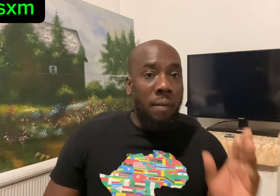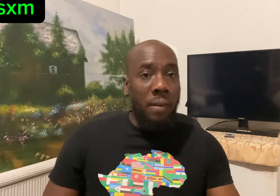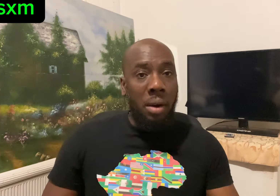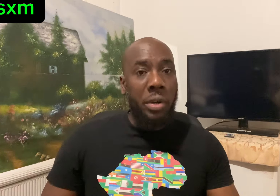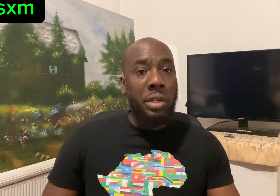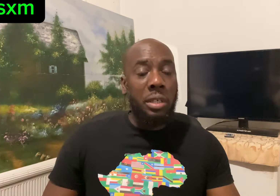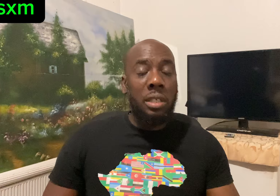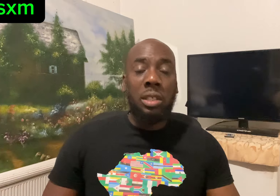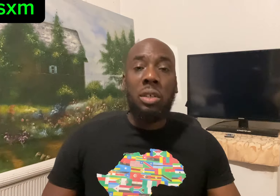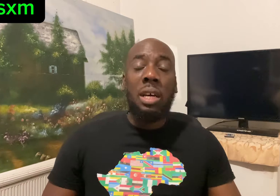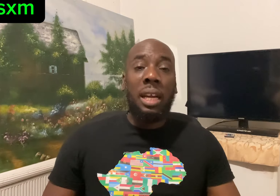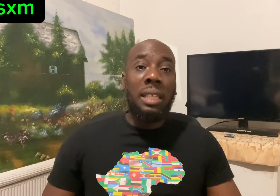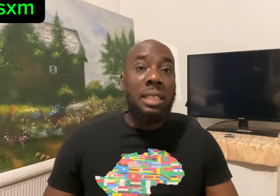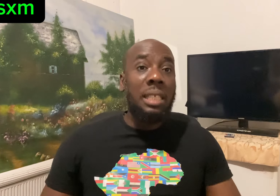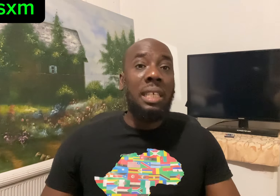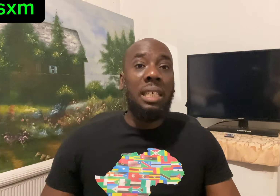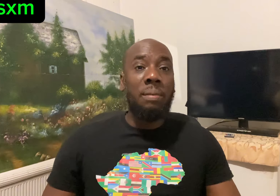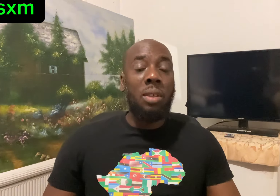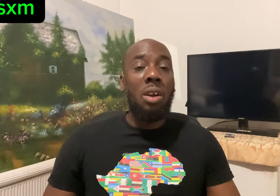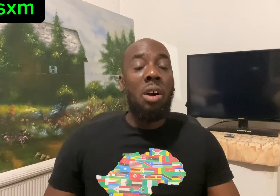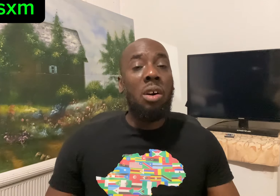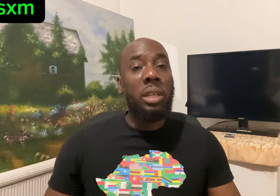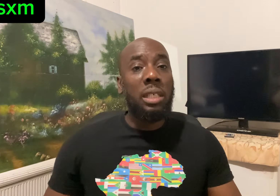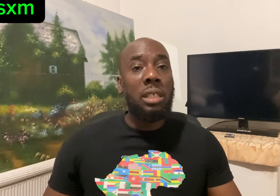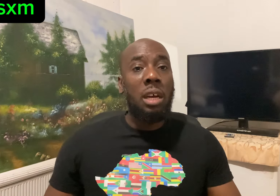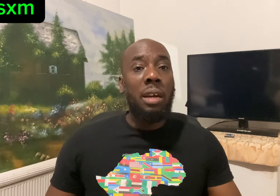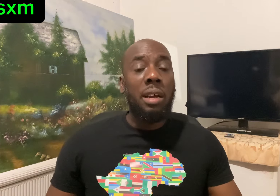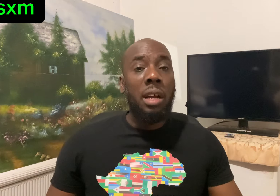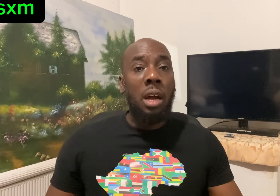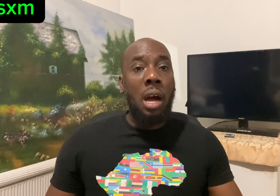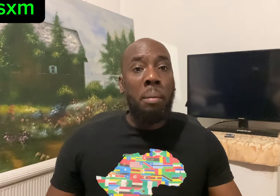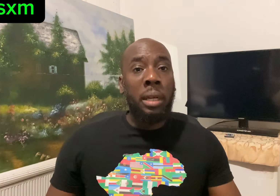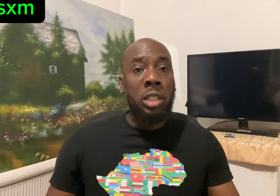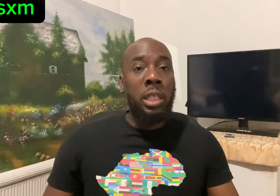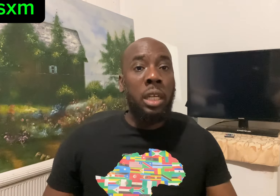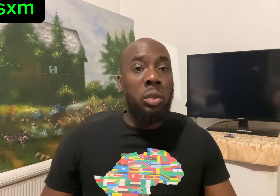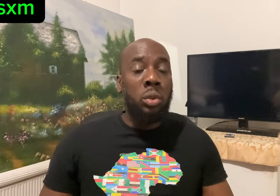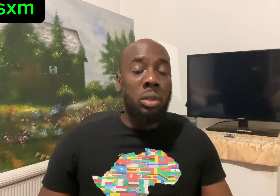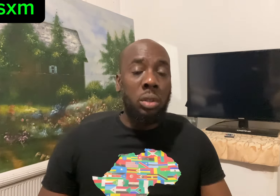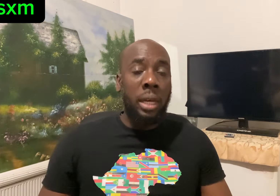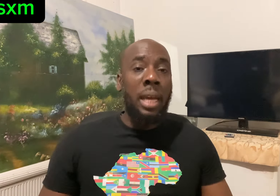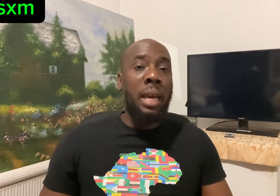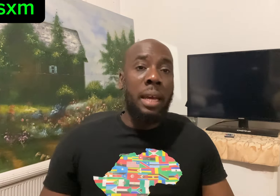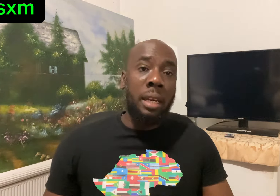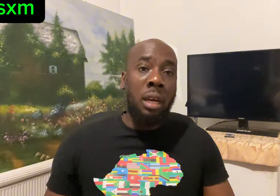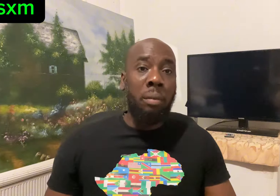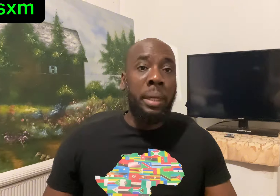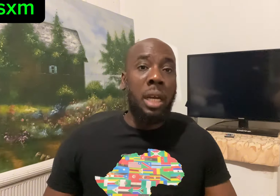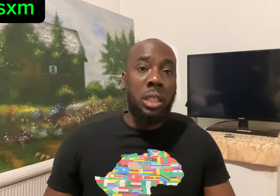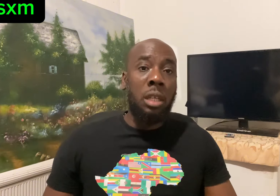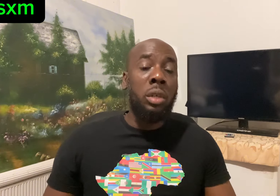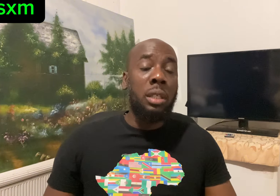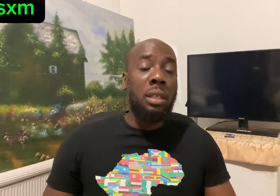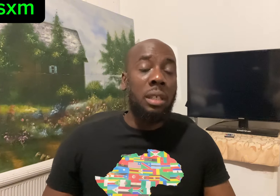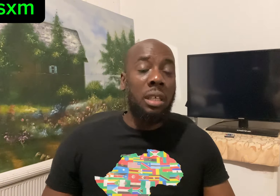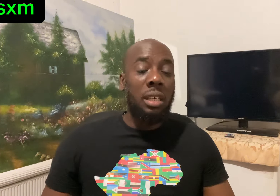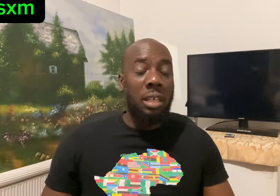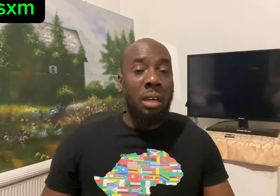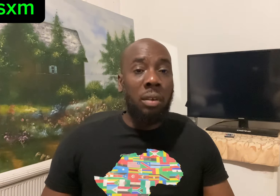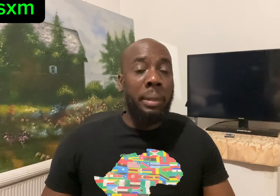moving forward. So let's see how this GNU, aka the Government National